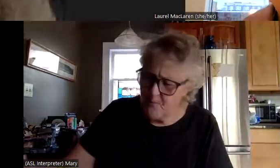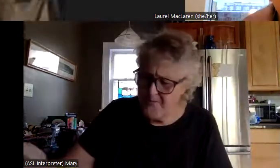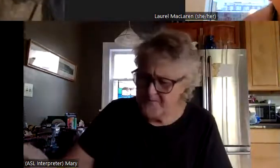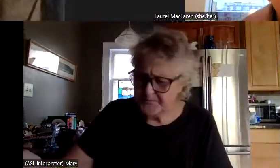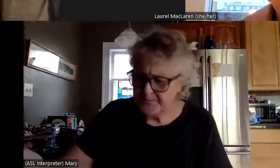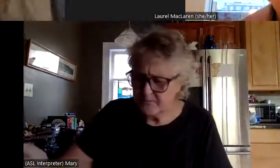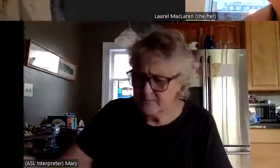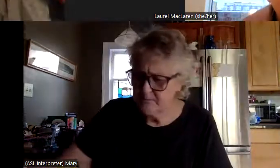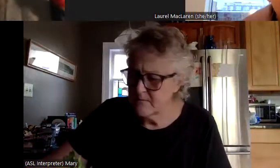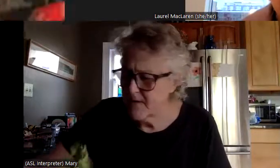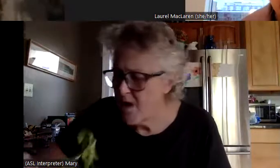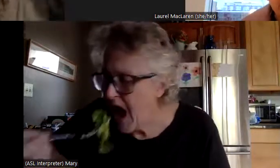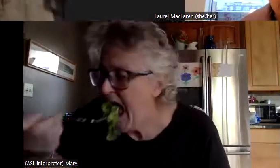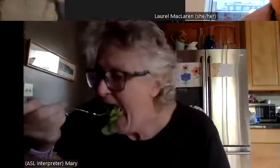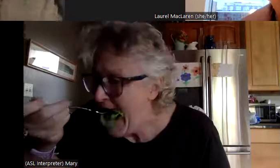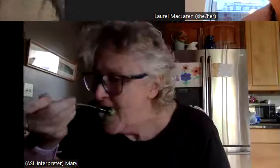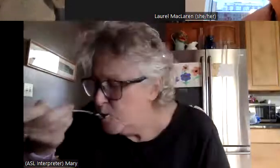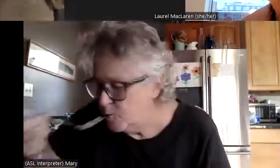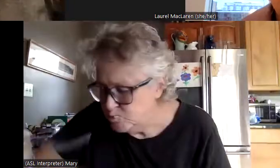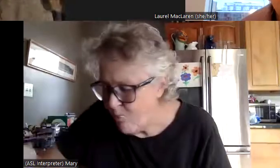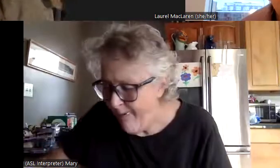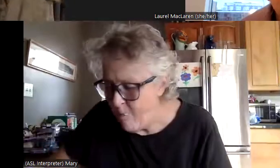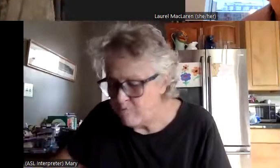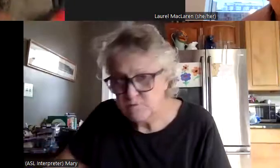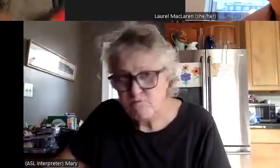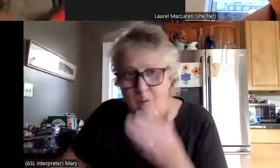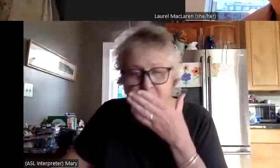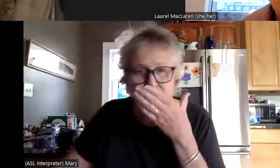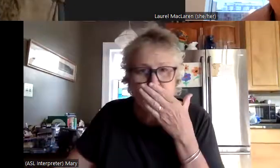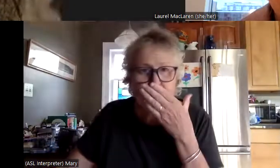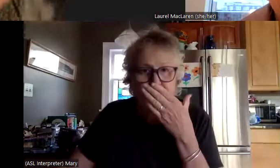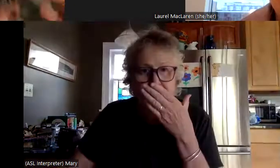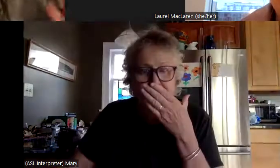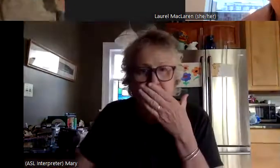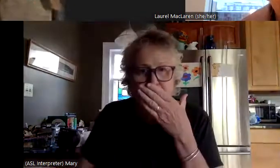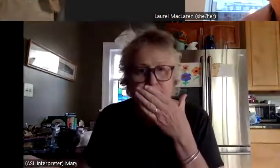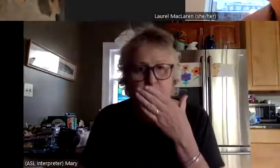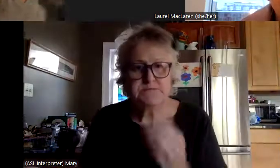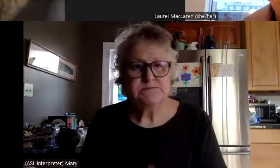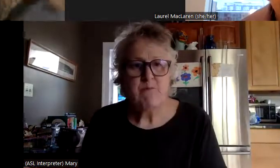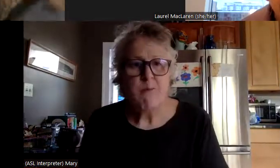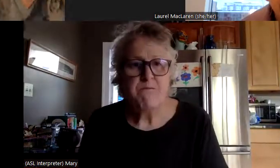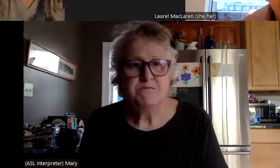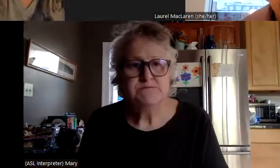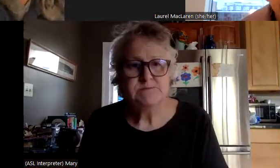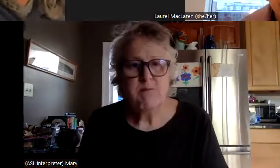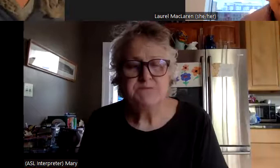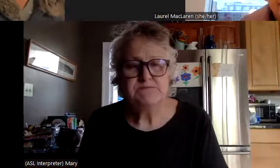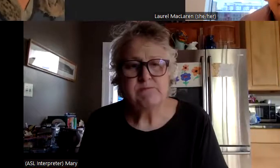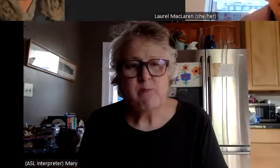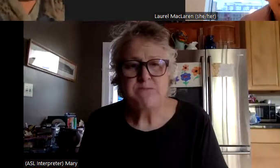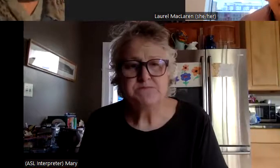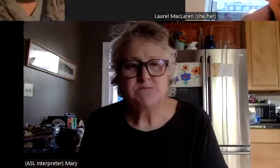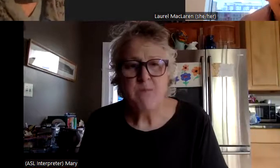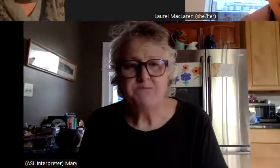first procedure. Oh, They shot me up with lidocaine. Holy fucktard. The needles they